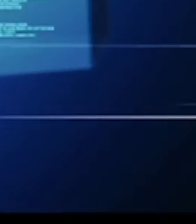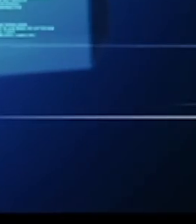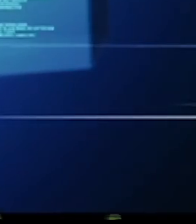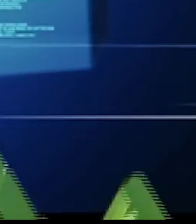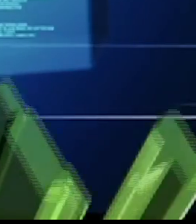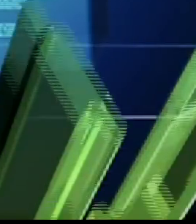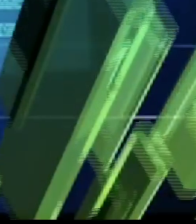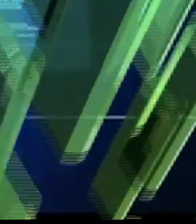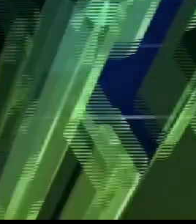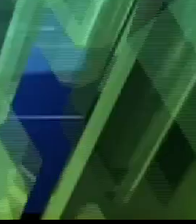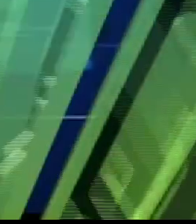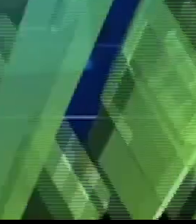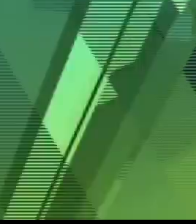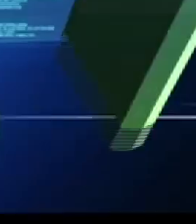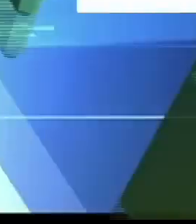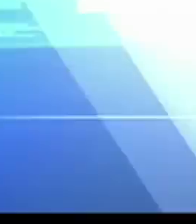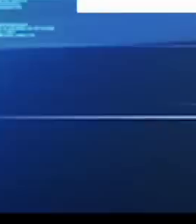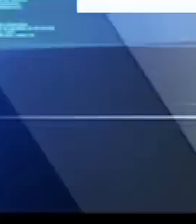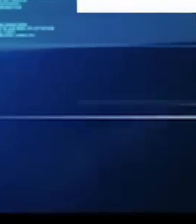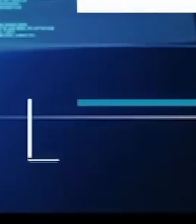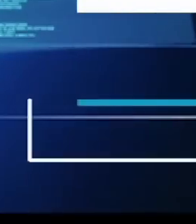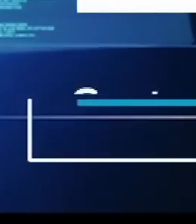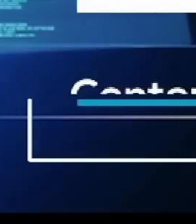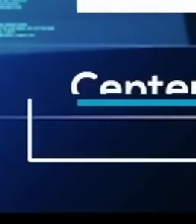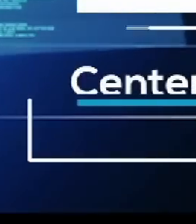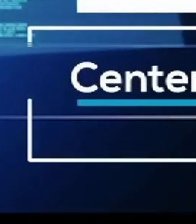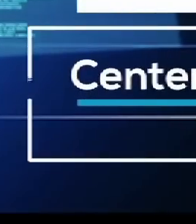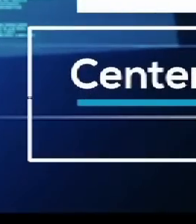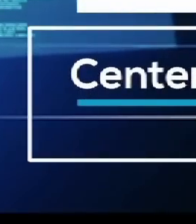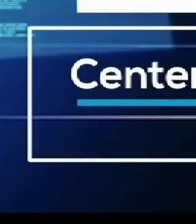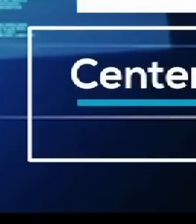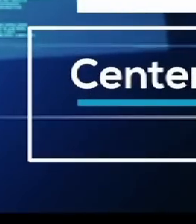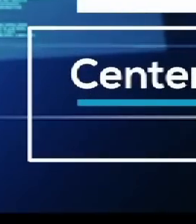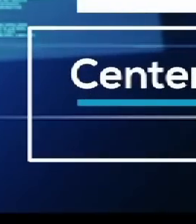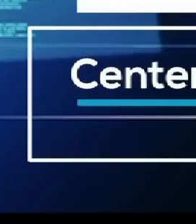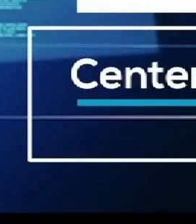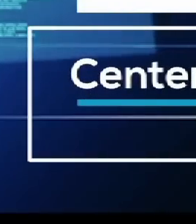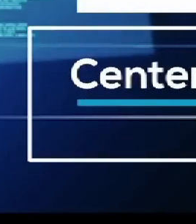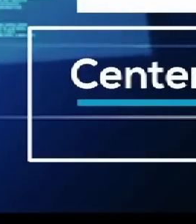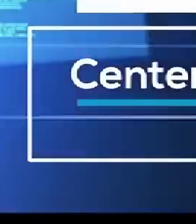This is ZNS Total Sports, brought to you by Fourth Terrace Diagnostic Center.